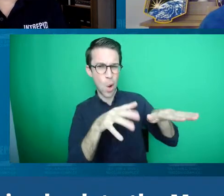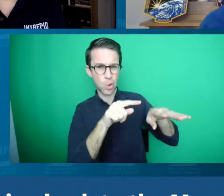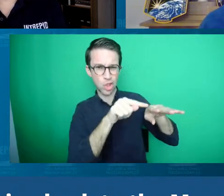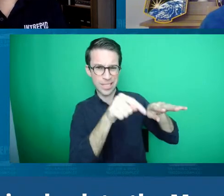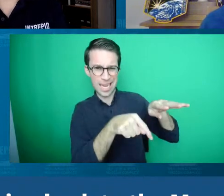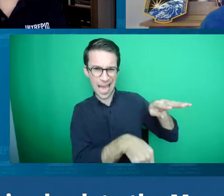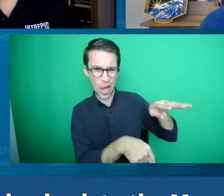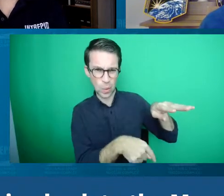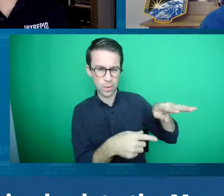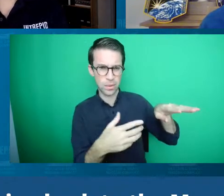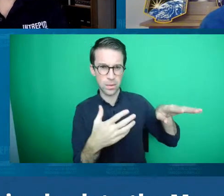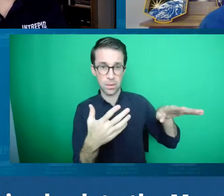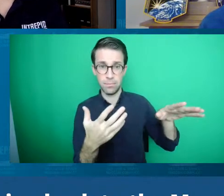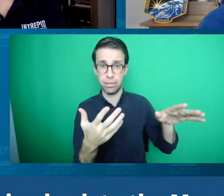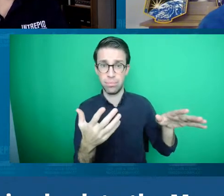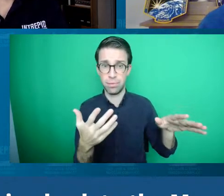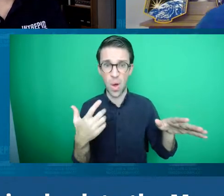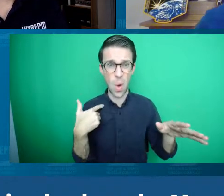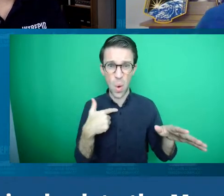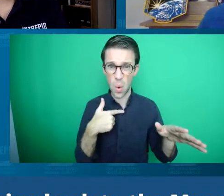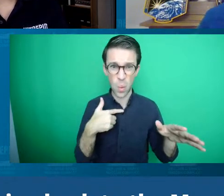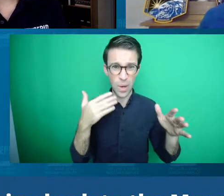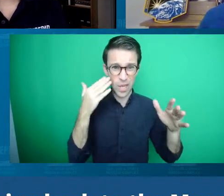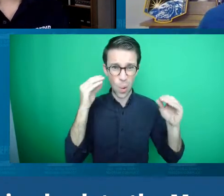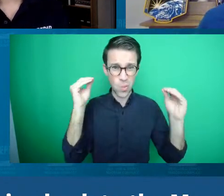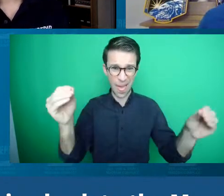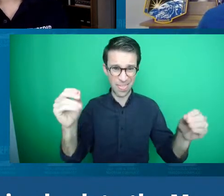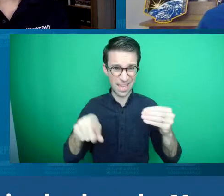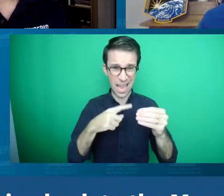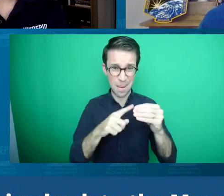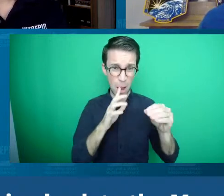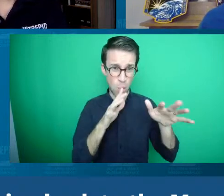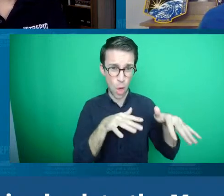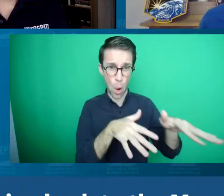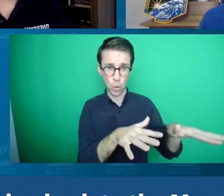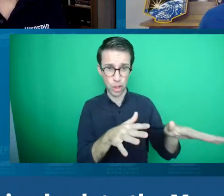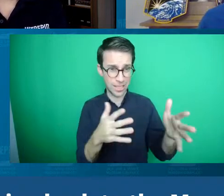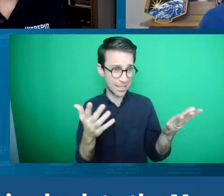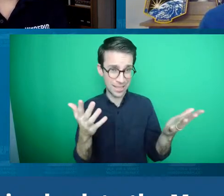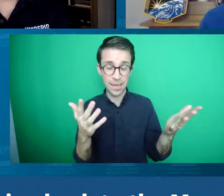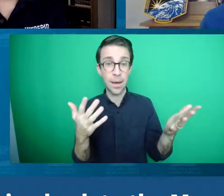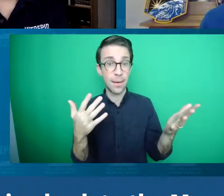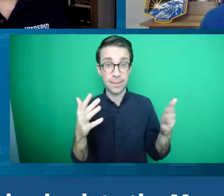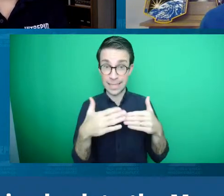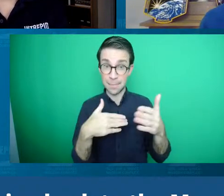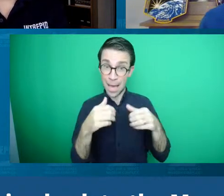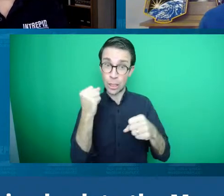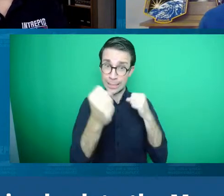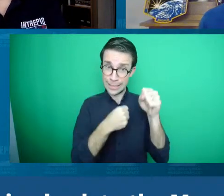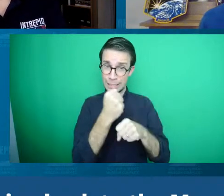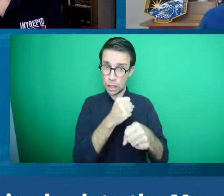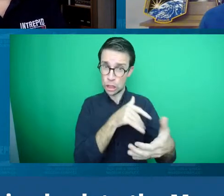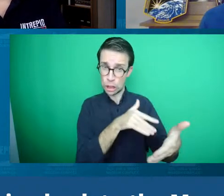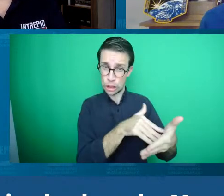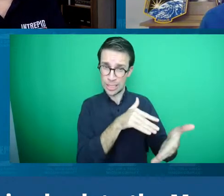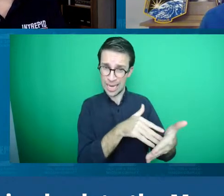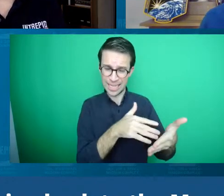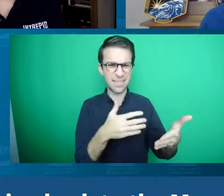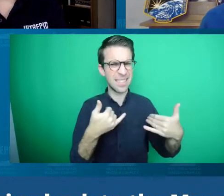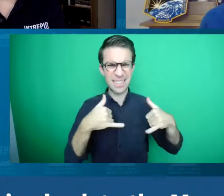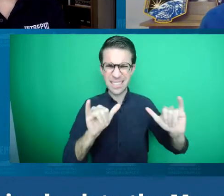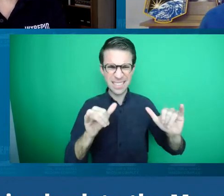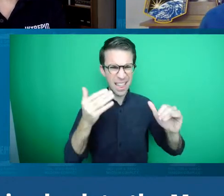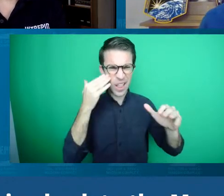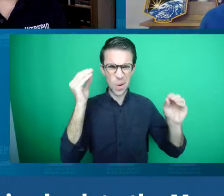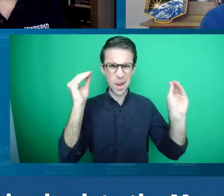We don't know anything about the ocean. So, we want to continue to explore the places we do not know. And while we've been to